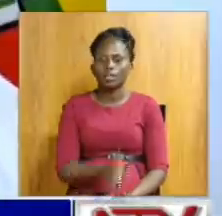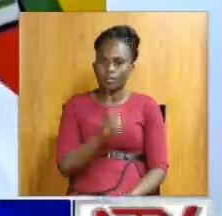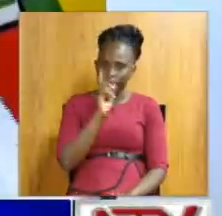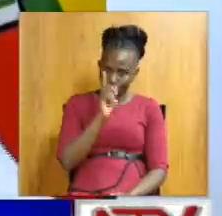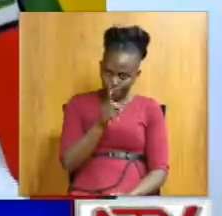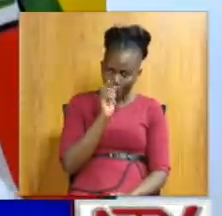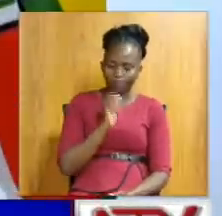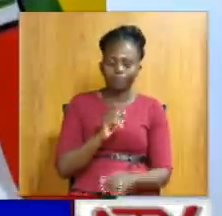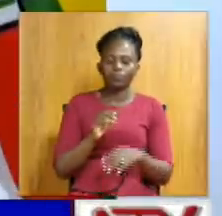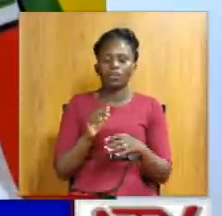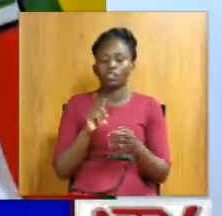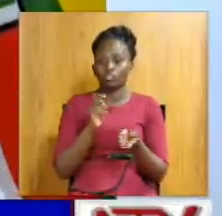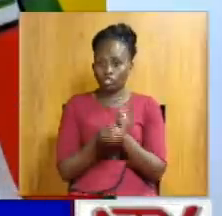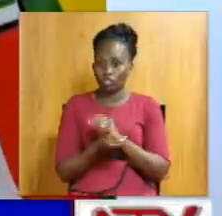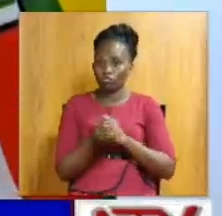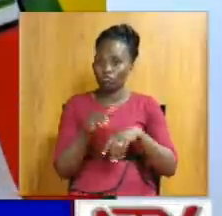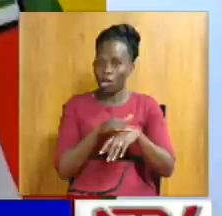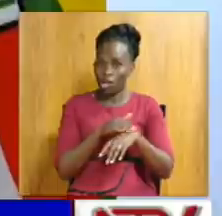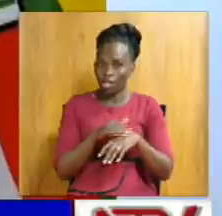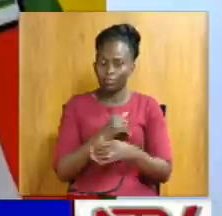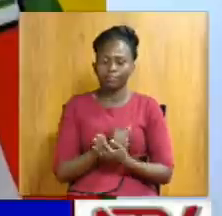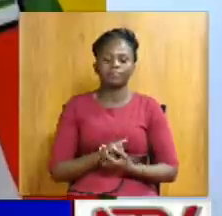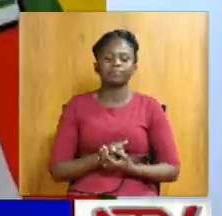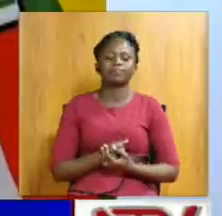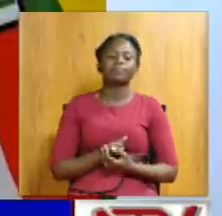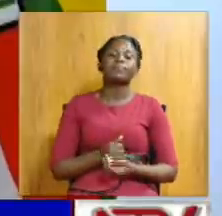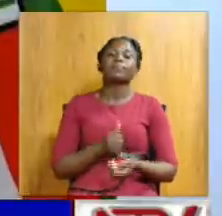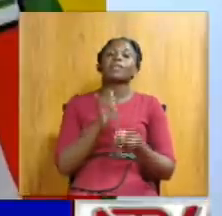abasabaze balina okuba